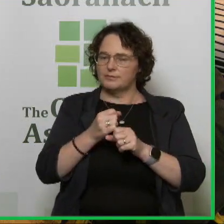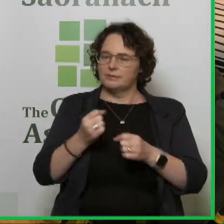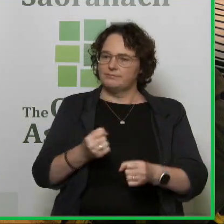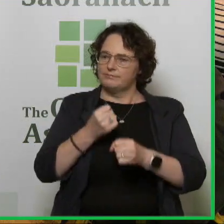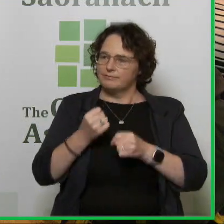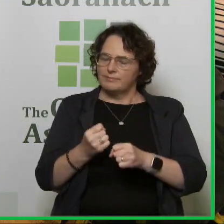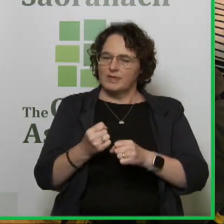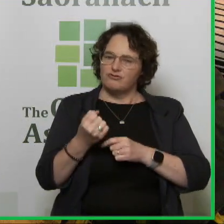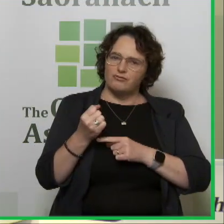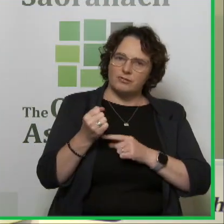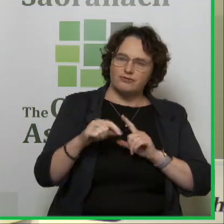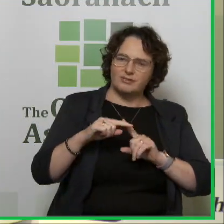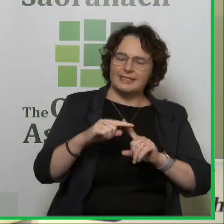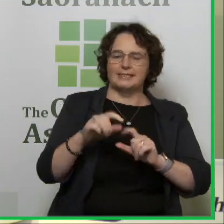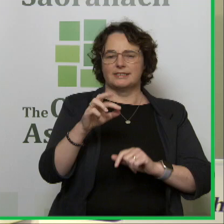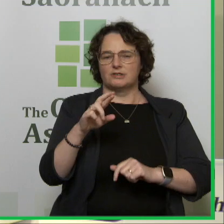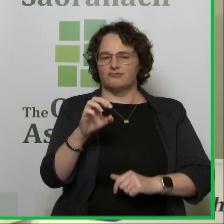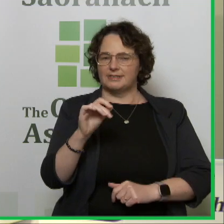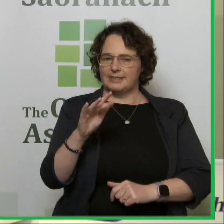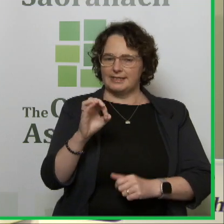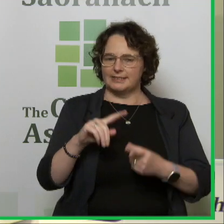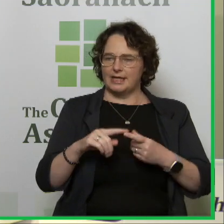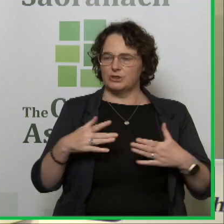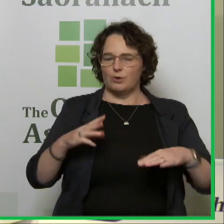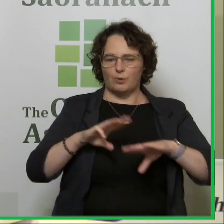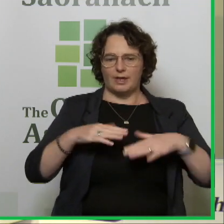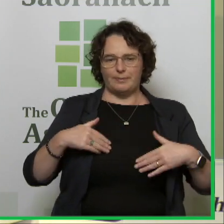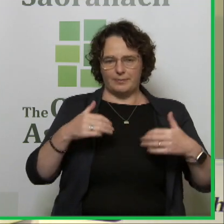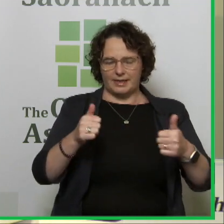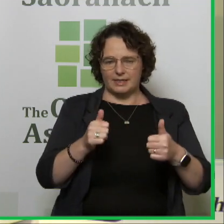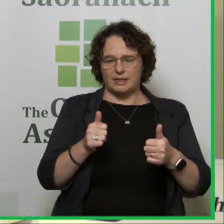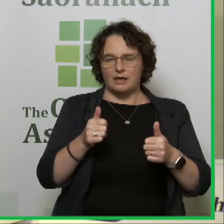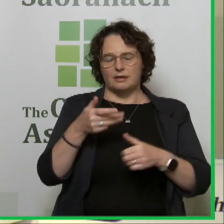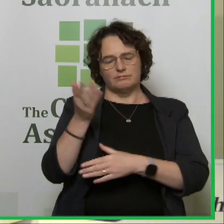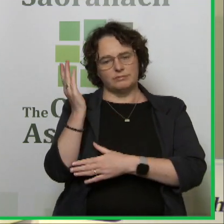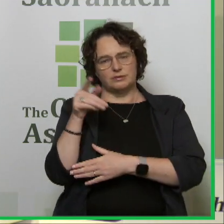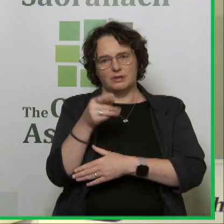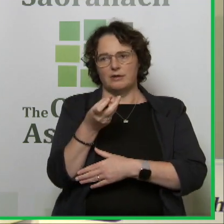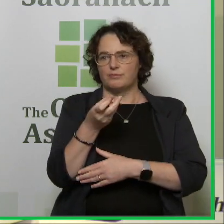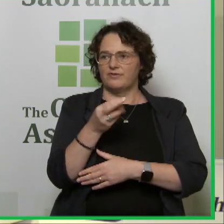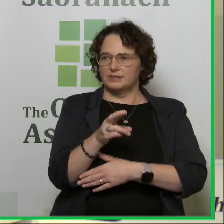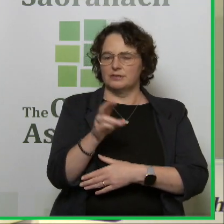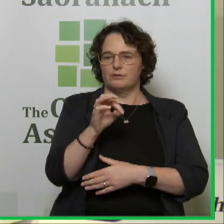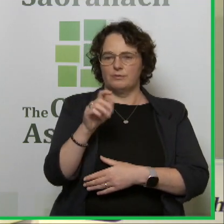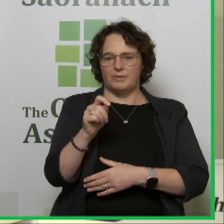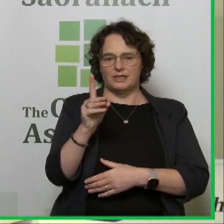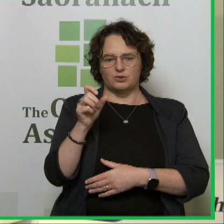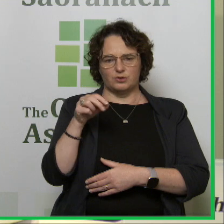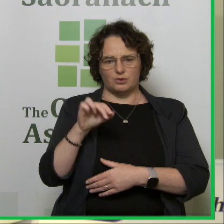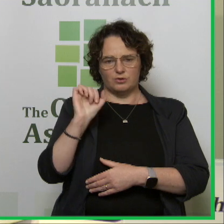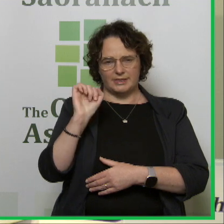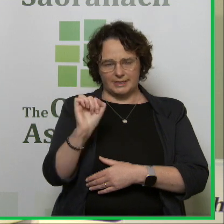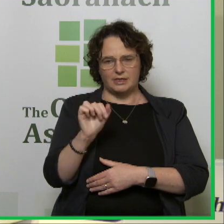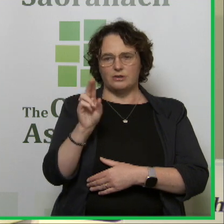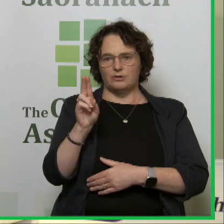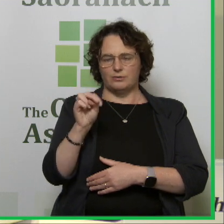well-being. I'm going to call to the podium immediately to get us going Professor Pat Dolan, who's the UNESCO Chair in Children, Youth and Civic